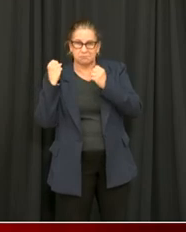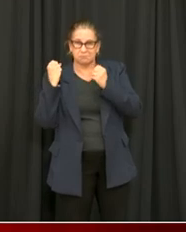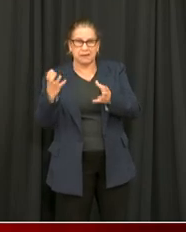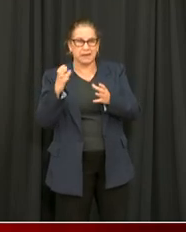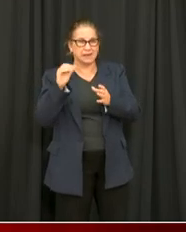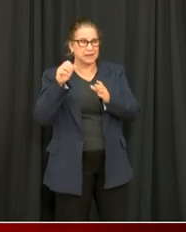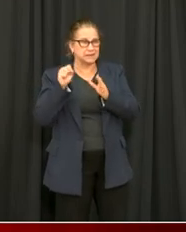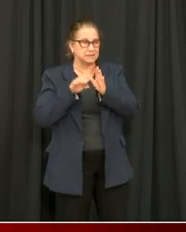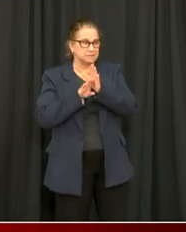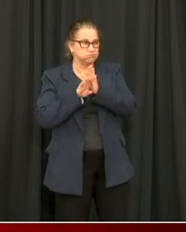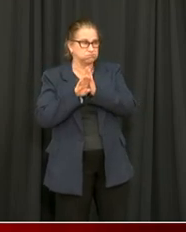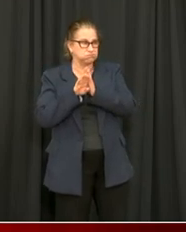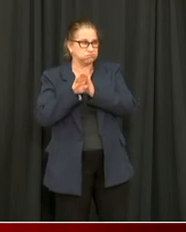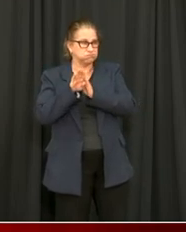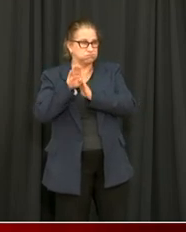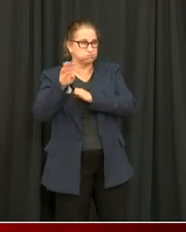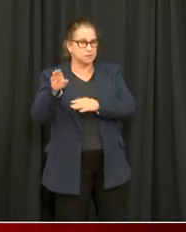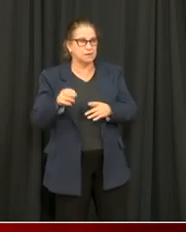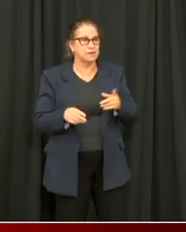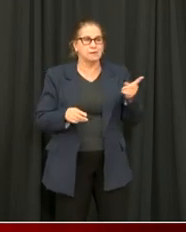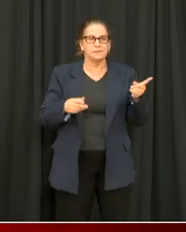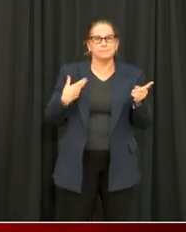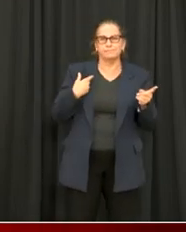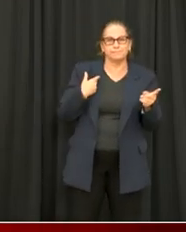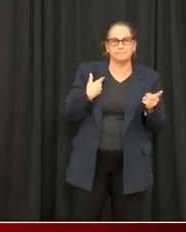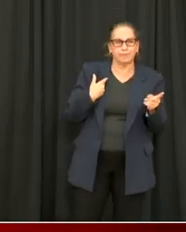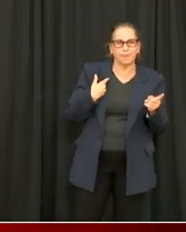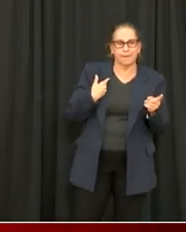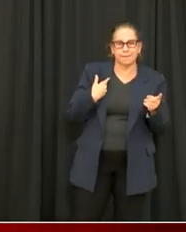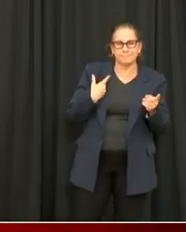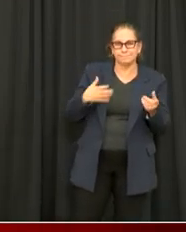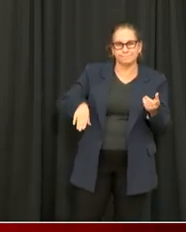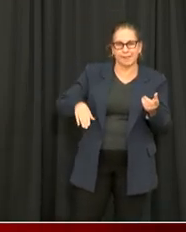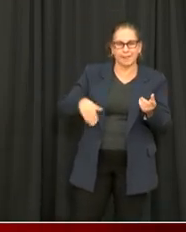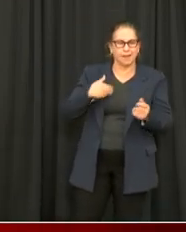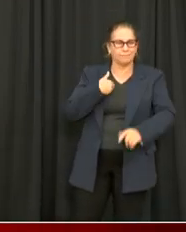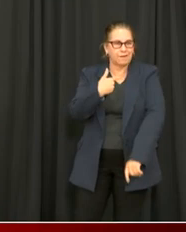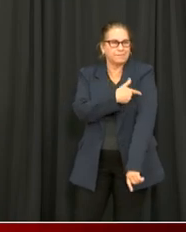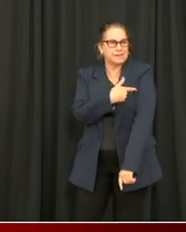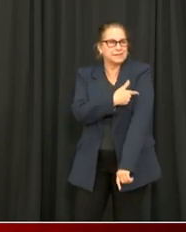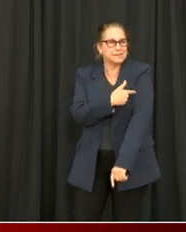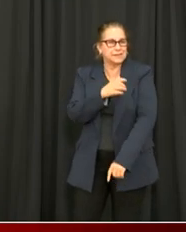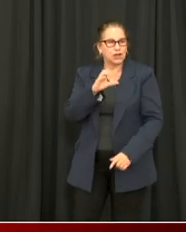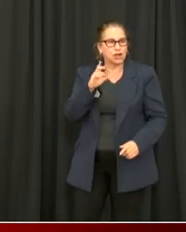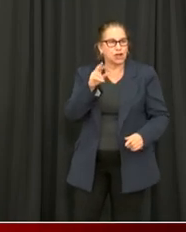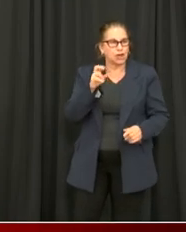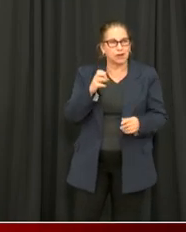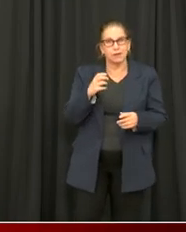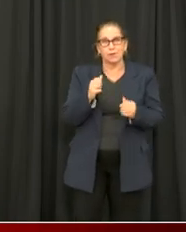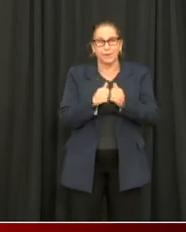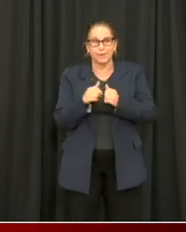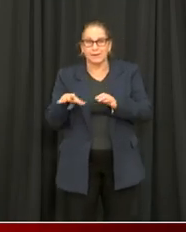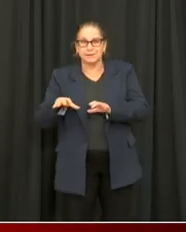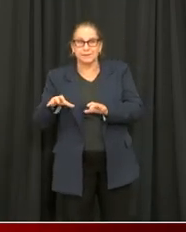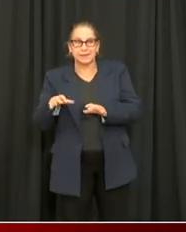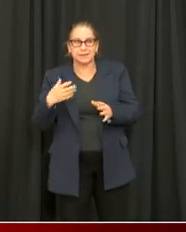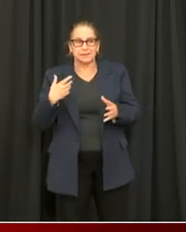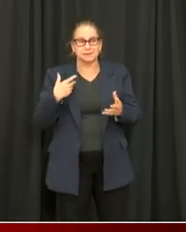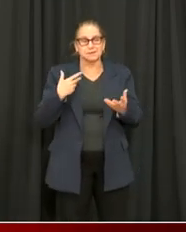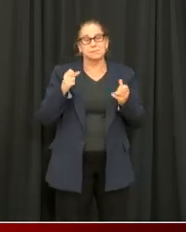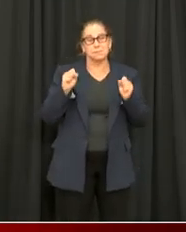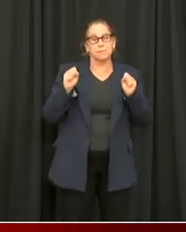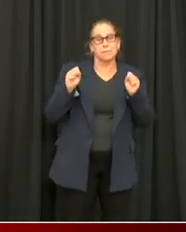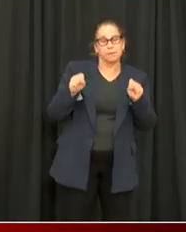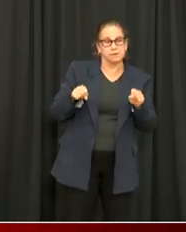have a cure or a vaccine, and we know that with activity we can have more cases. We also know that people